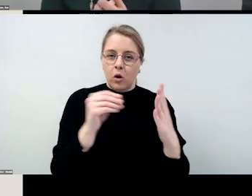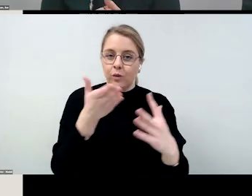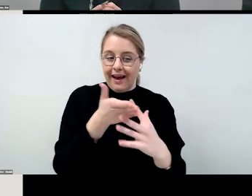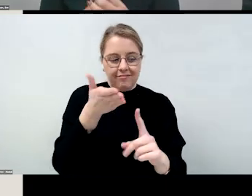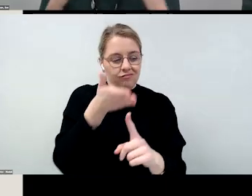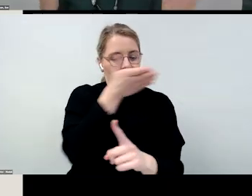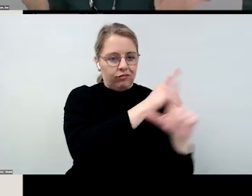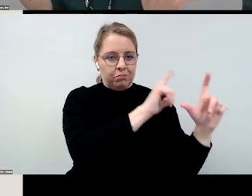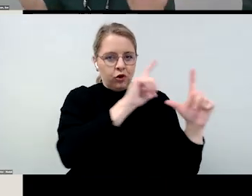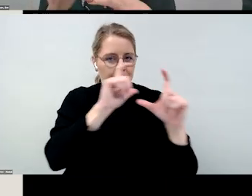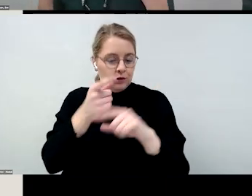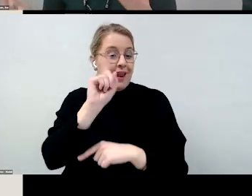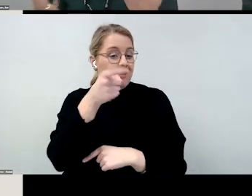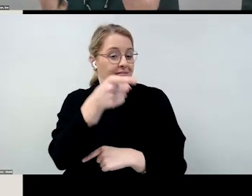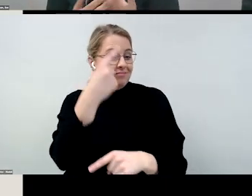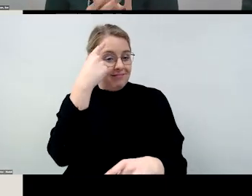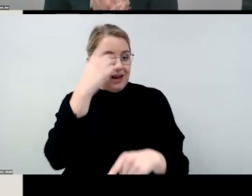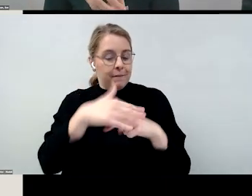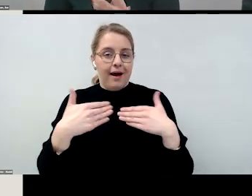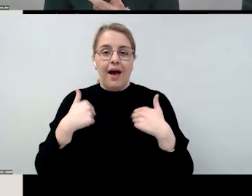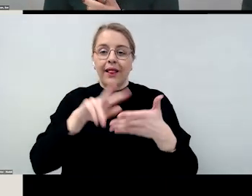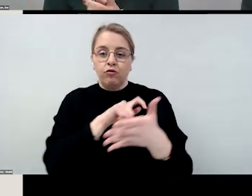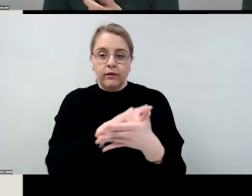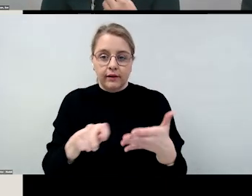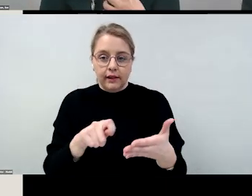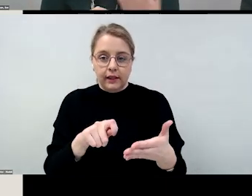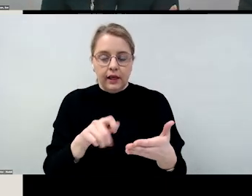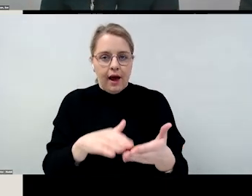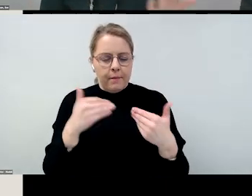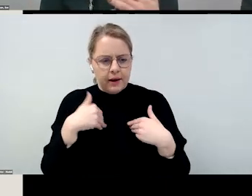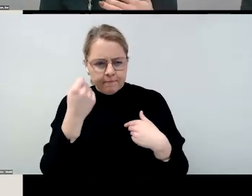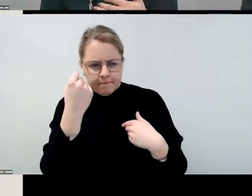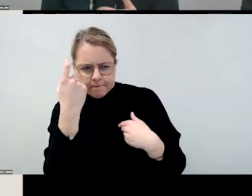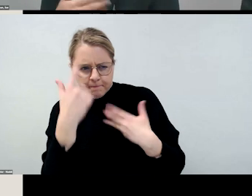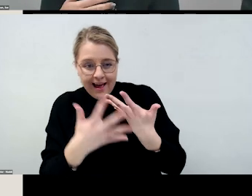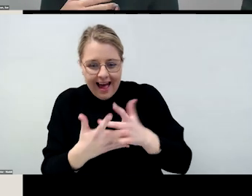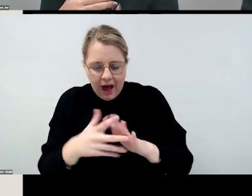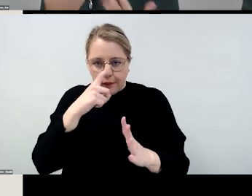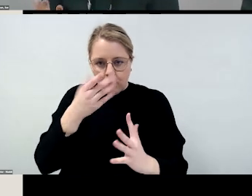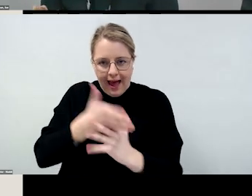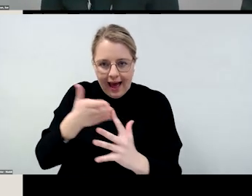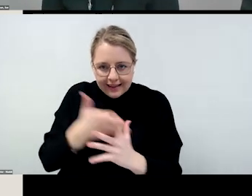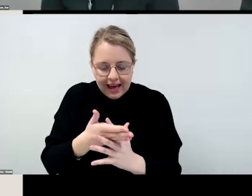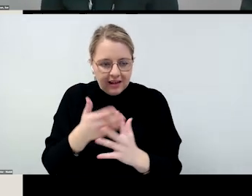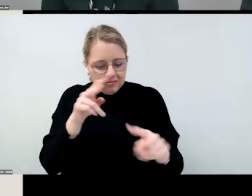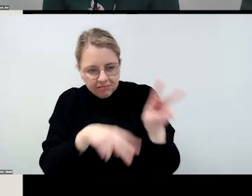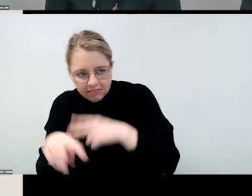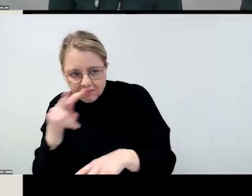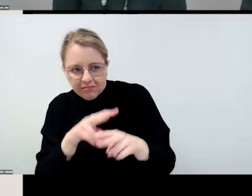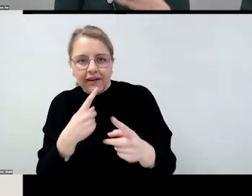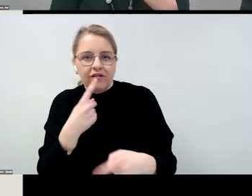also been thinking about health literacy models and how they help us understand the way people access, understand, appraise, and apply